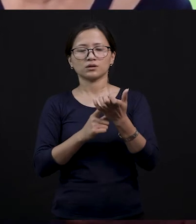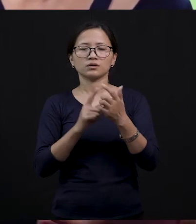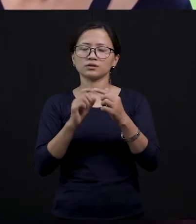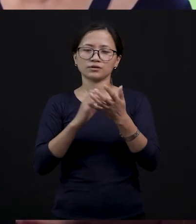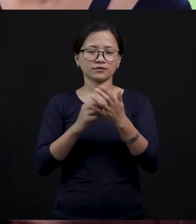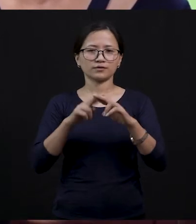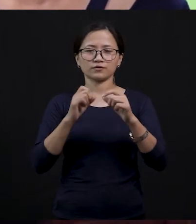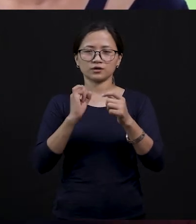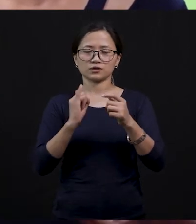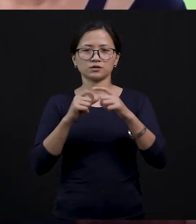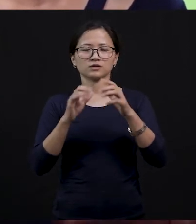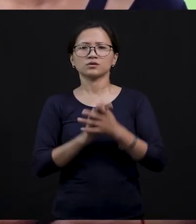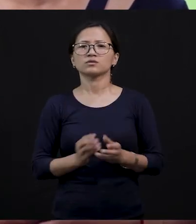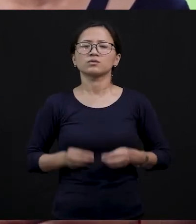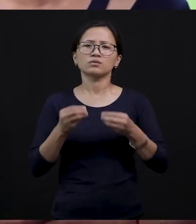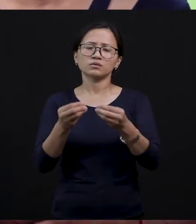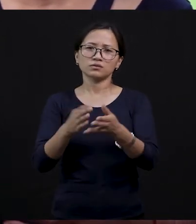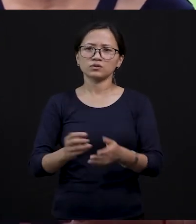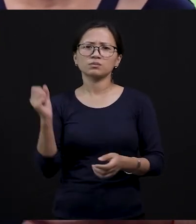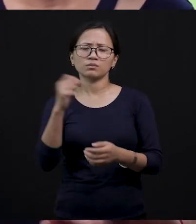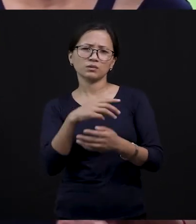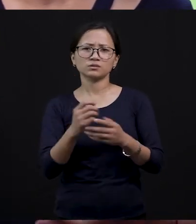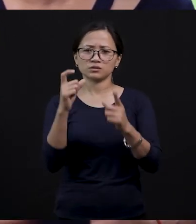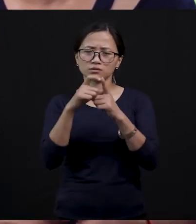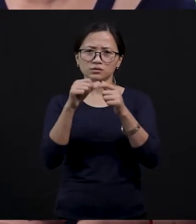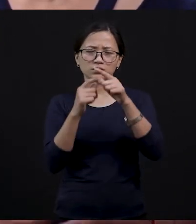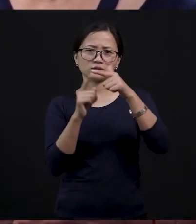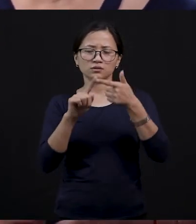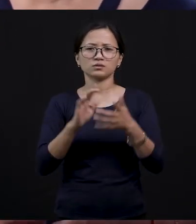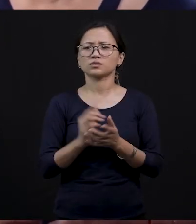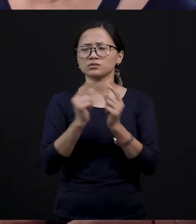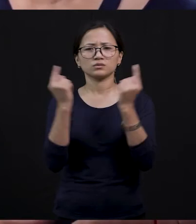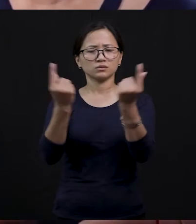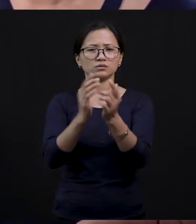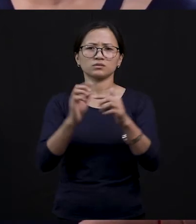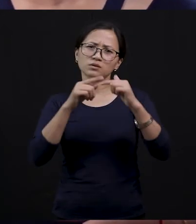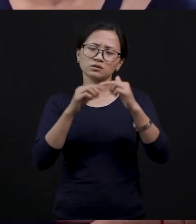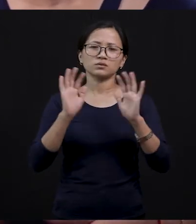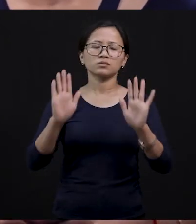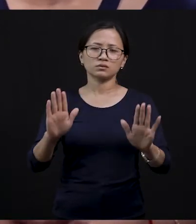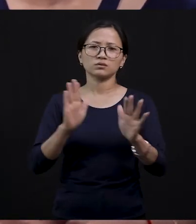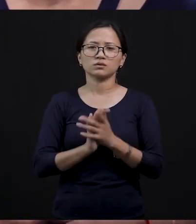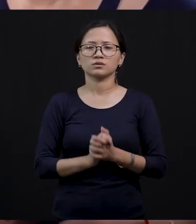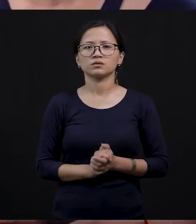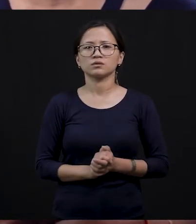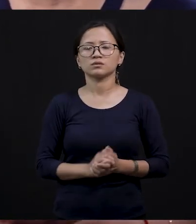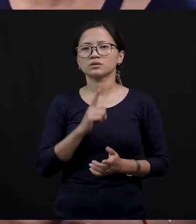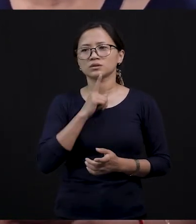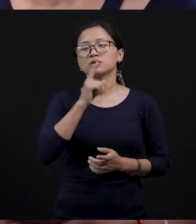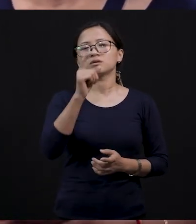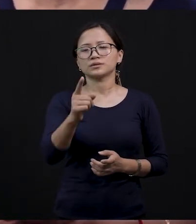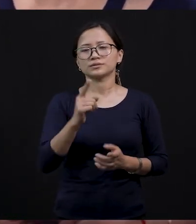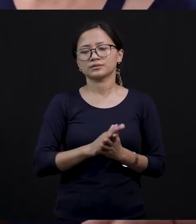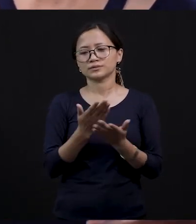when, which month, what are the dates of a particular state or the union the elections are going to happen. So they are the first one to announce